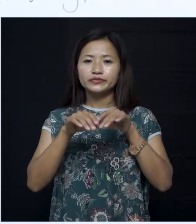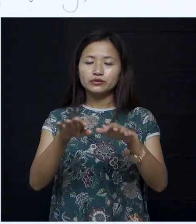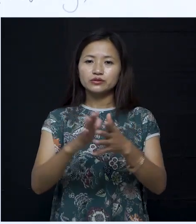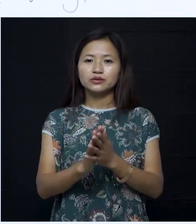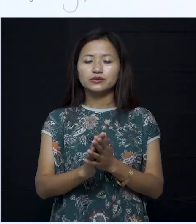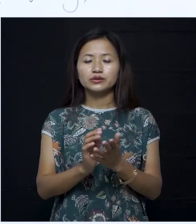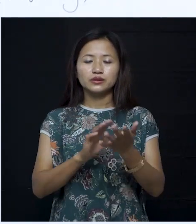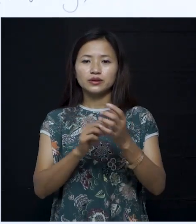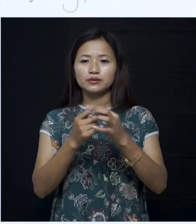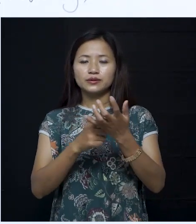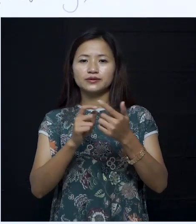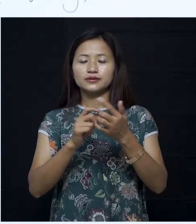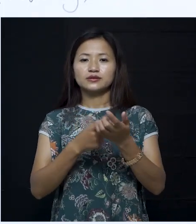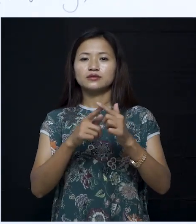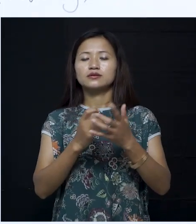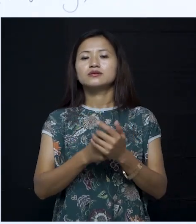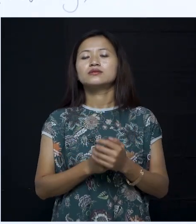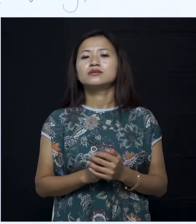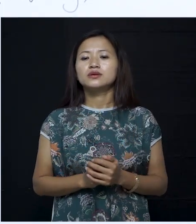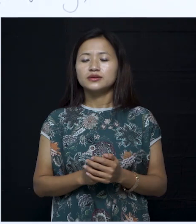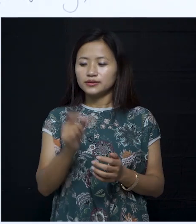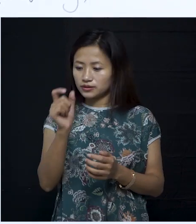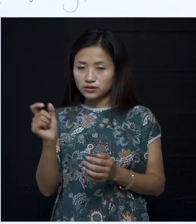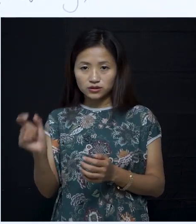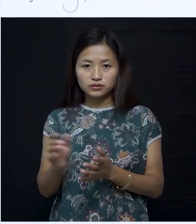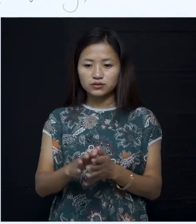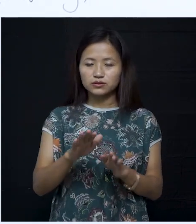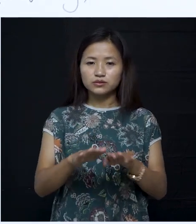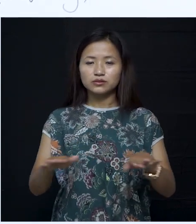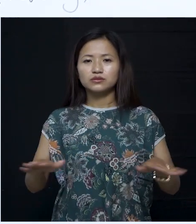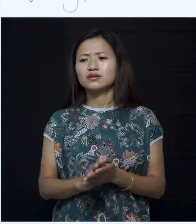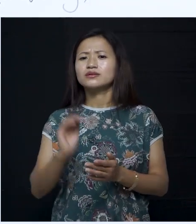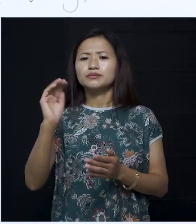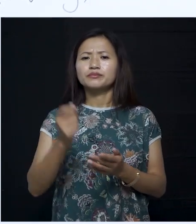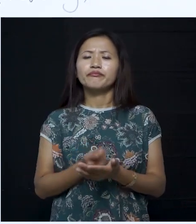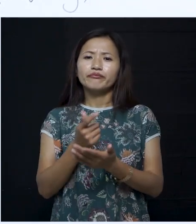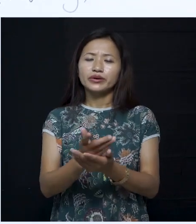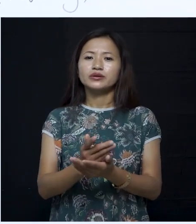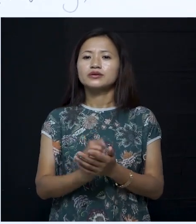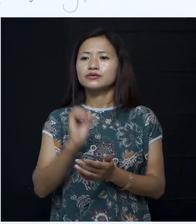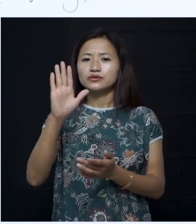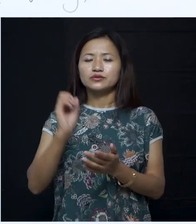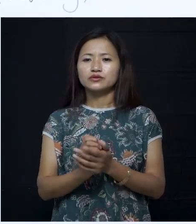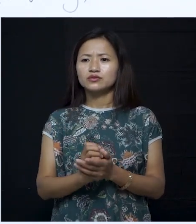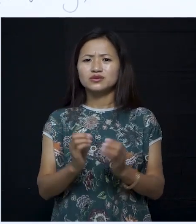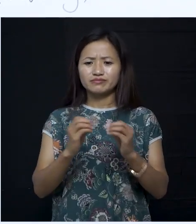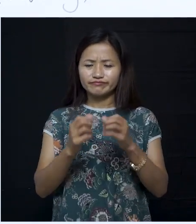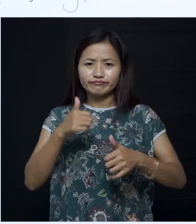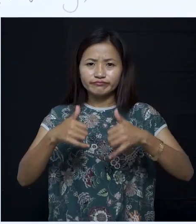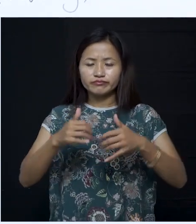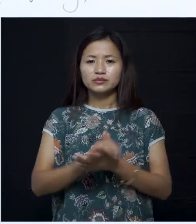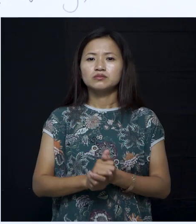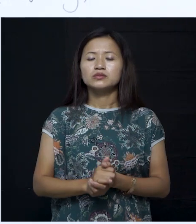When there is a distribution, each student have to pay a sum of ₹50 for their board examination or whatever.